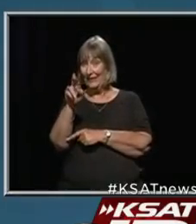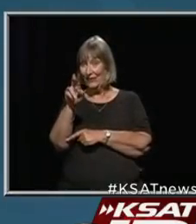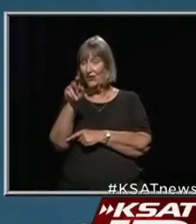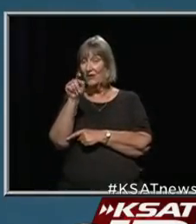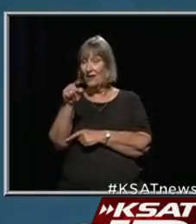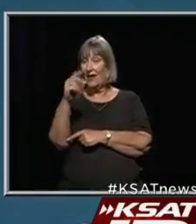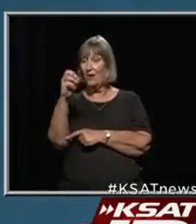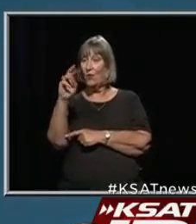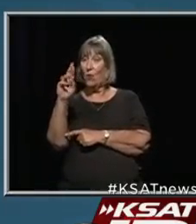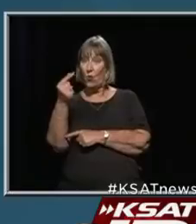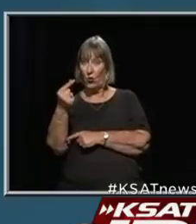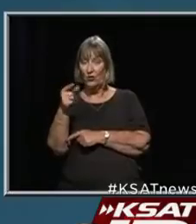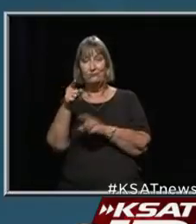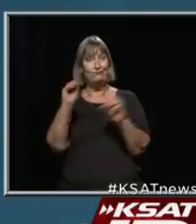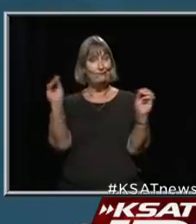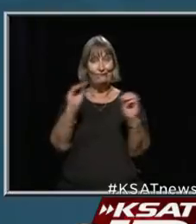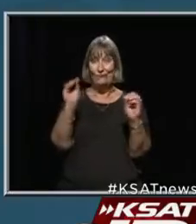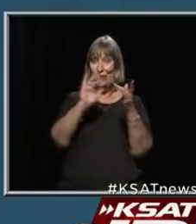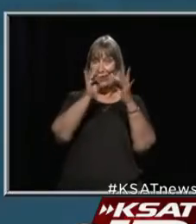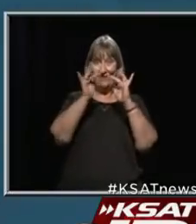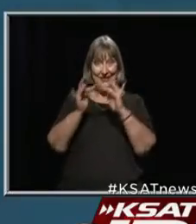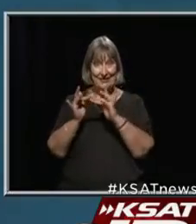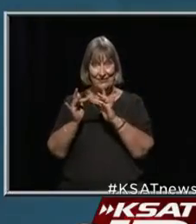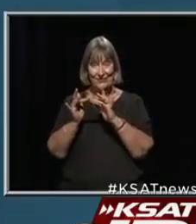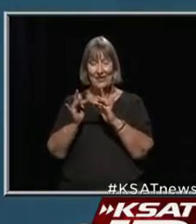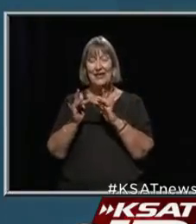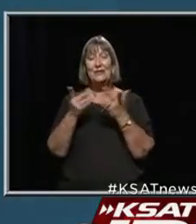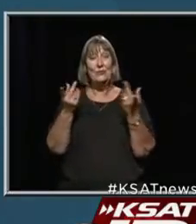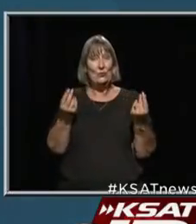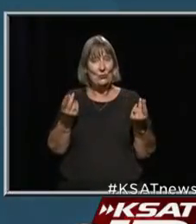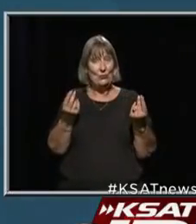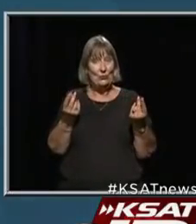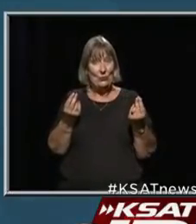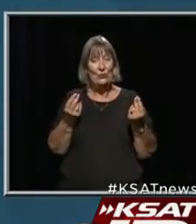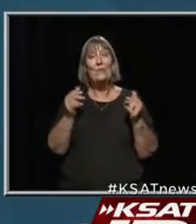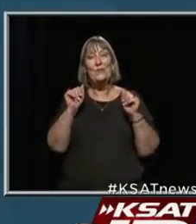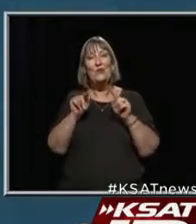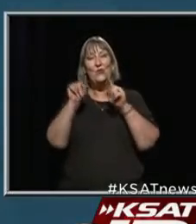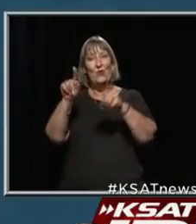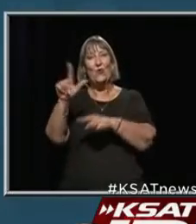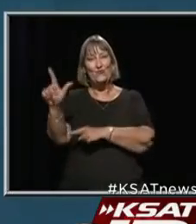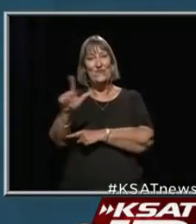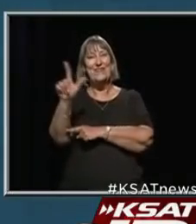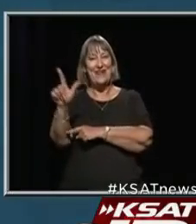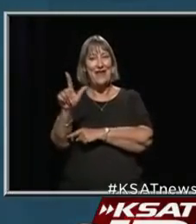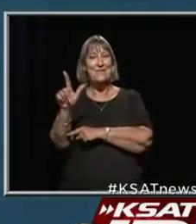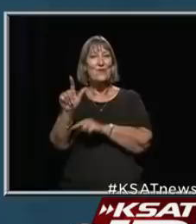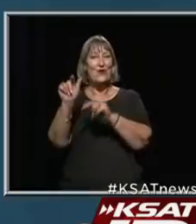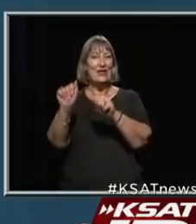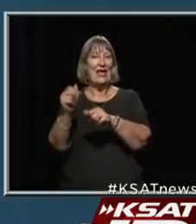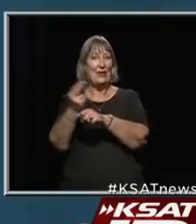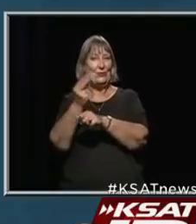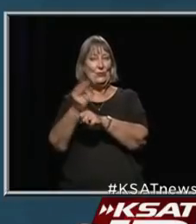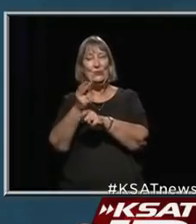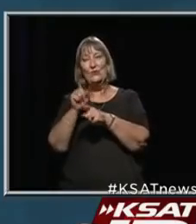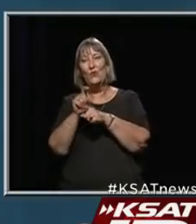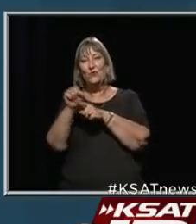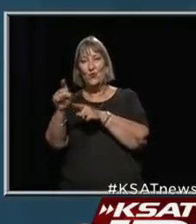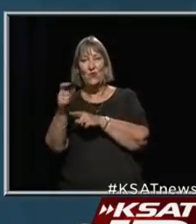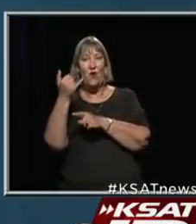If you don't have access to the internet, please go to one of the bibliotheques, and you can call one of our bibliothèque offices